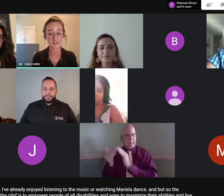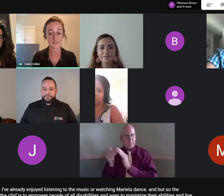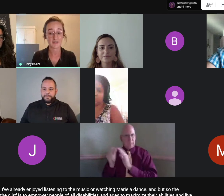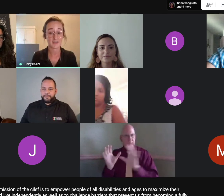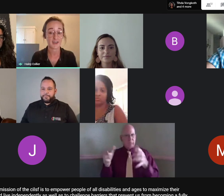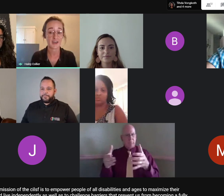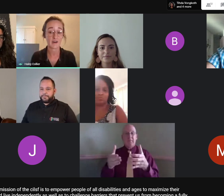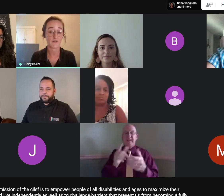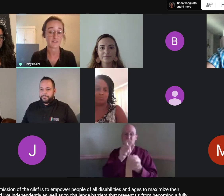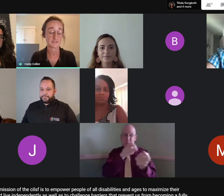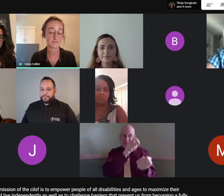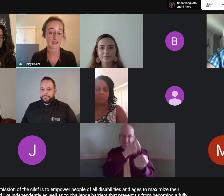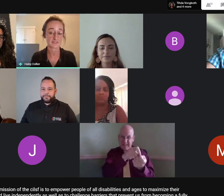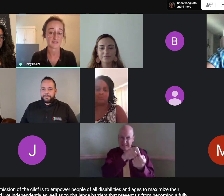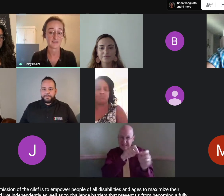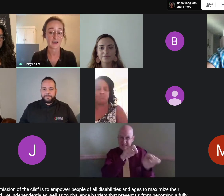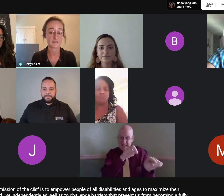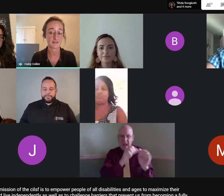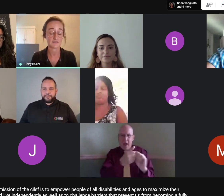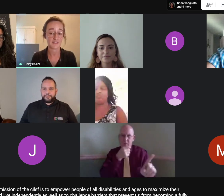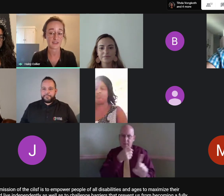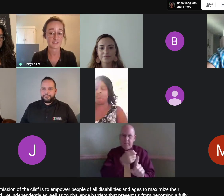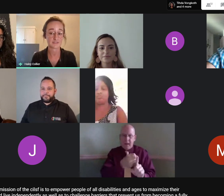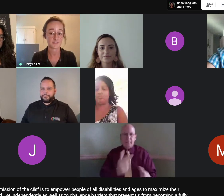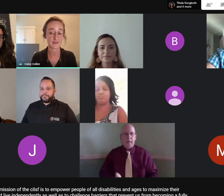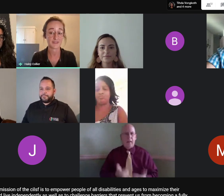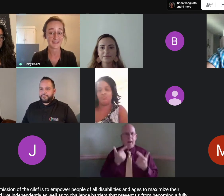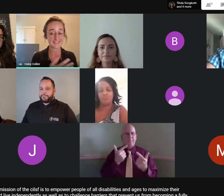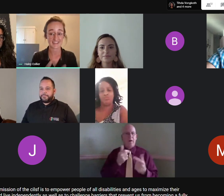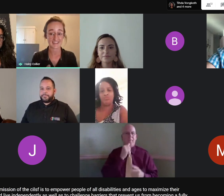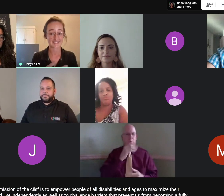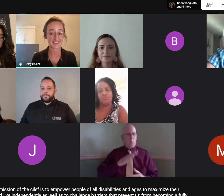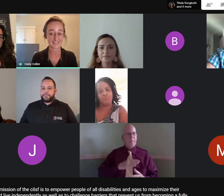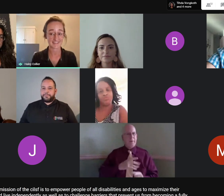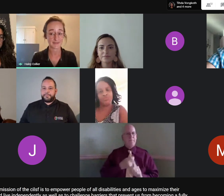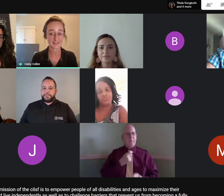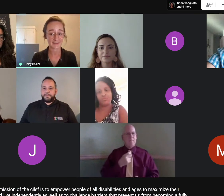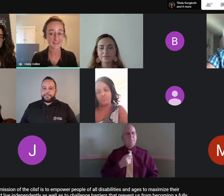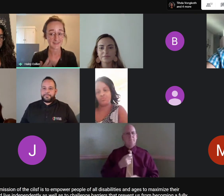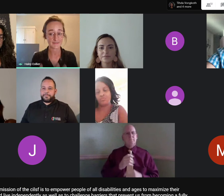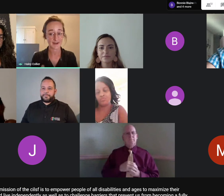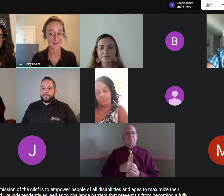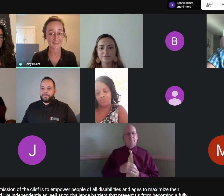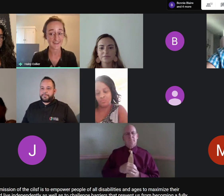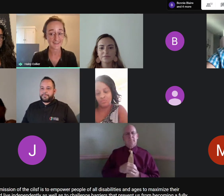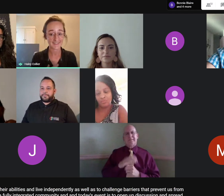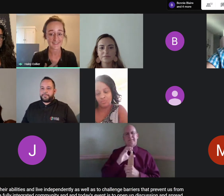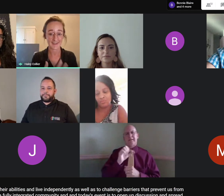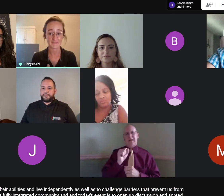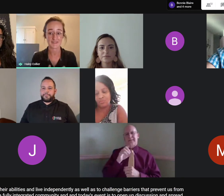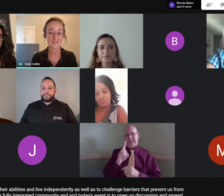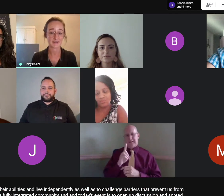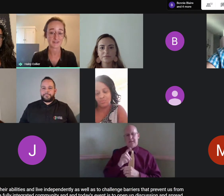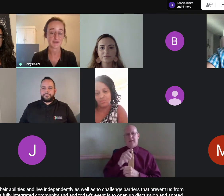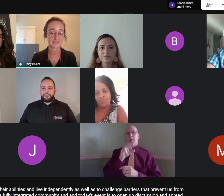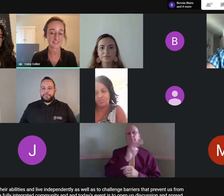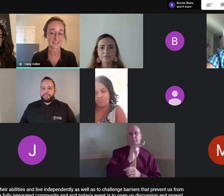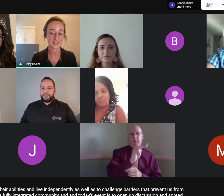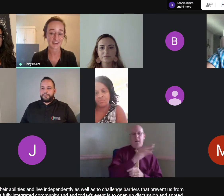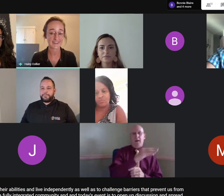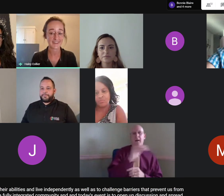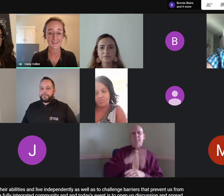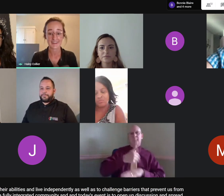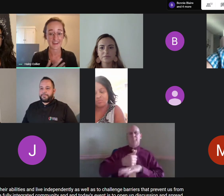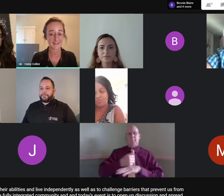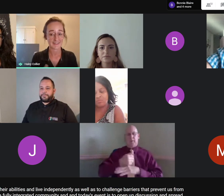but specifically how it's impacted the lives of the ladies from Chicas Talk Disability, Mariela, the founder of